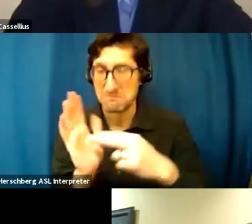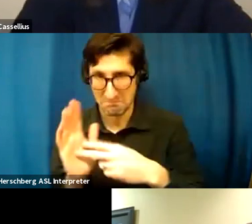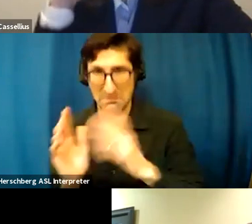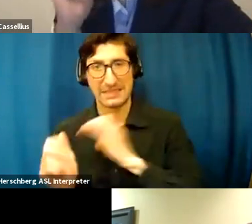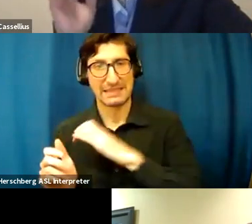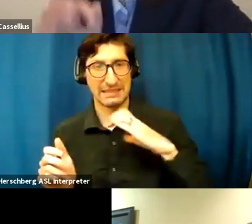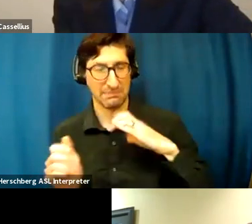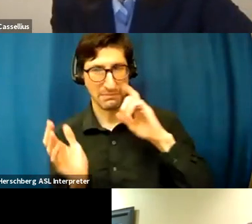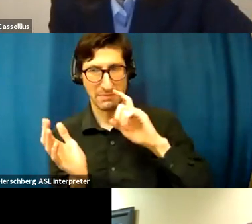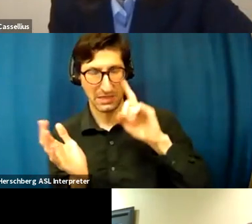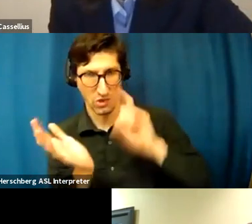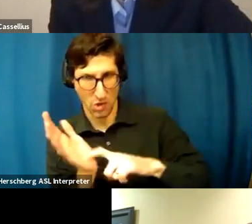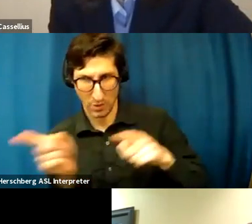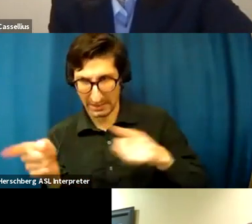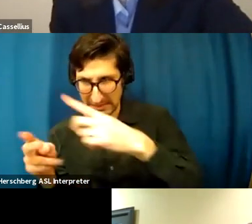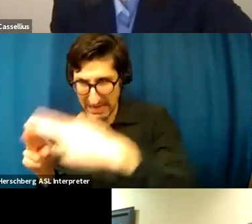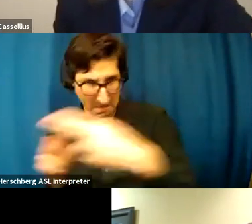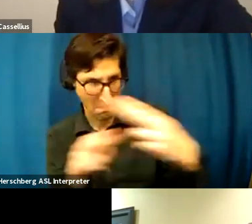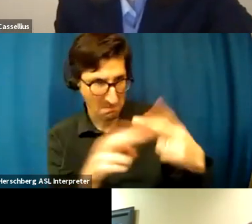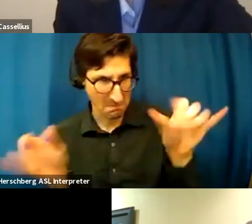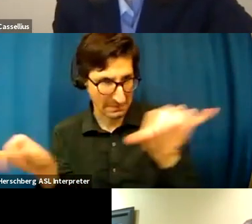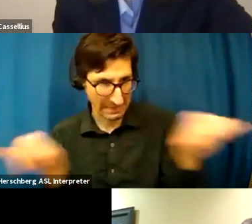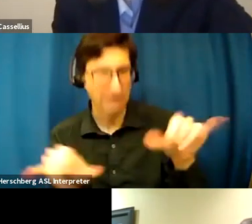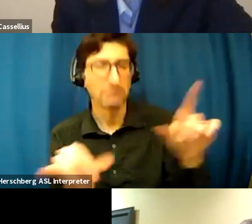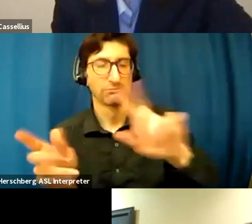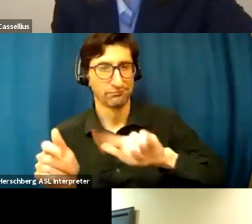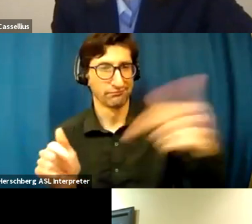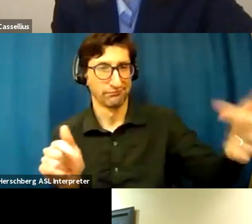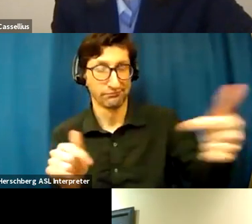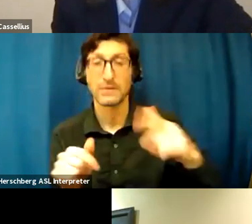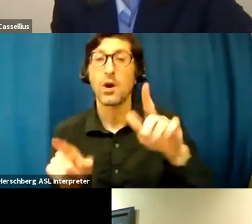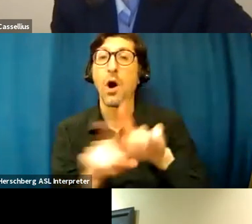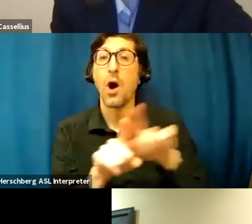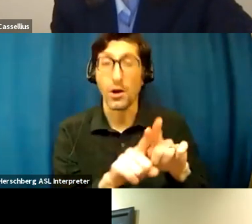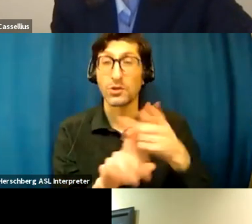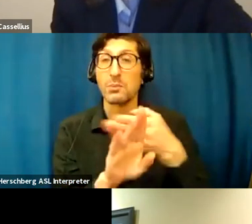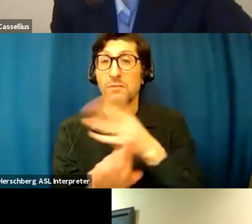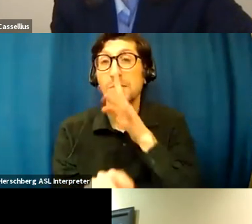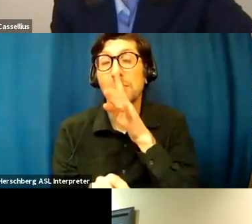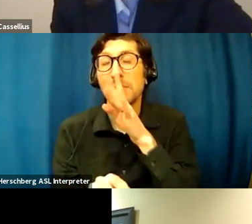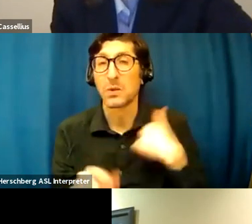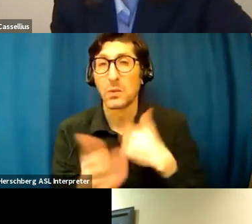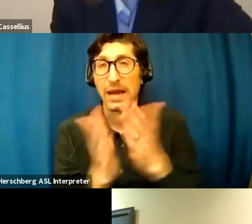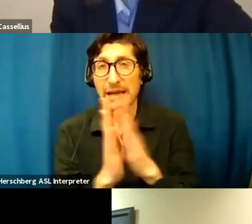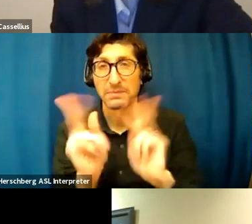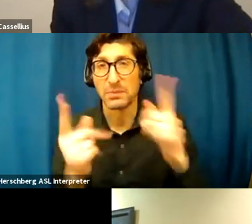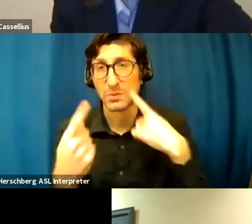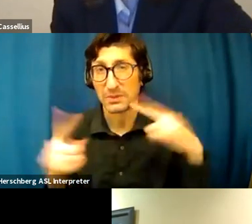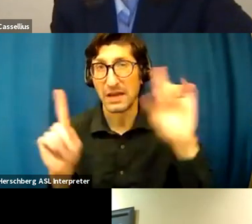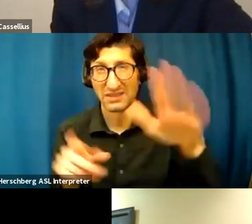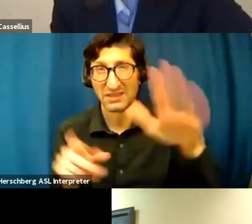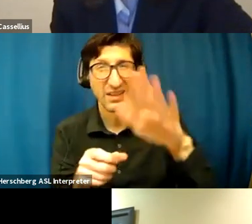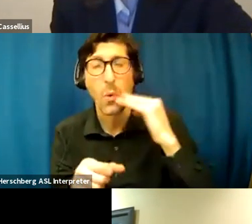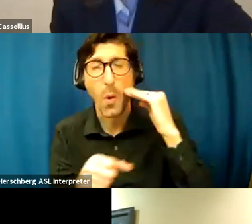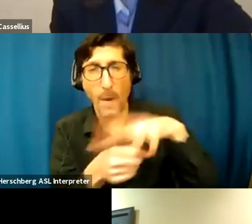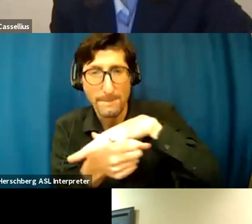From this point forward, we're going to be asking all speakers to also identify what neighborhood they reside in. A along with